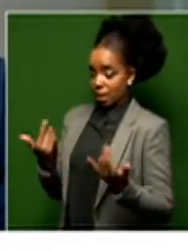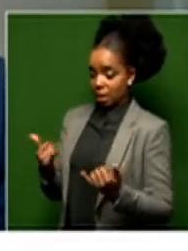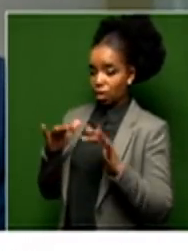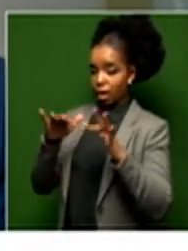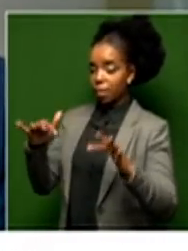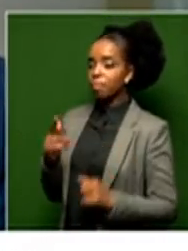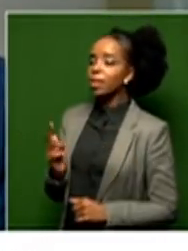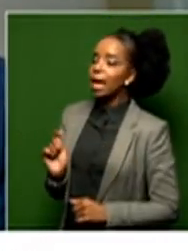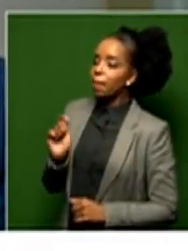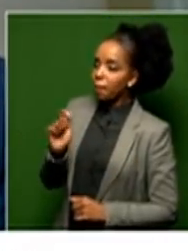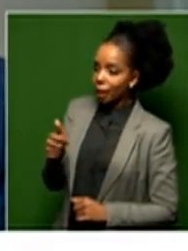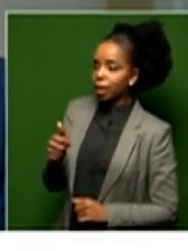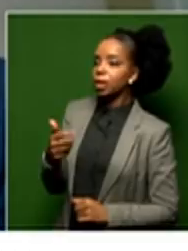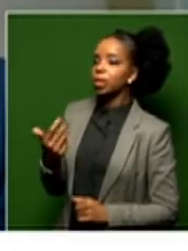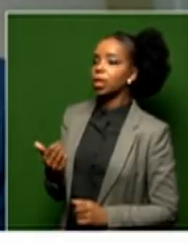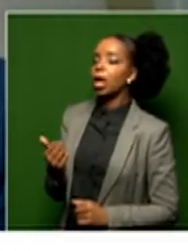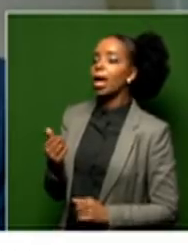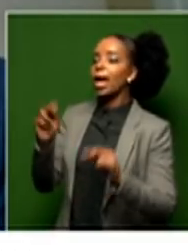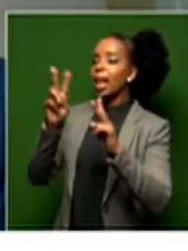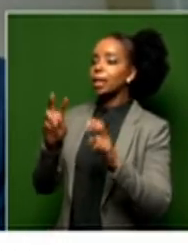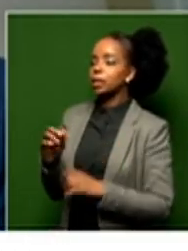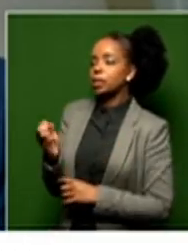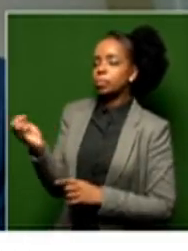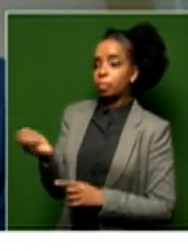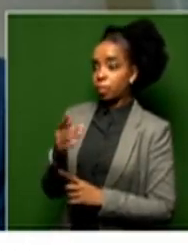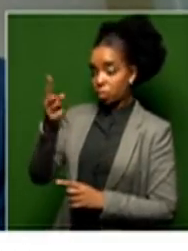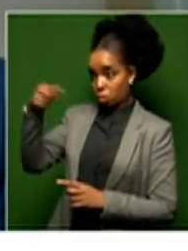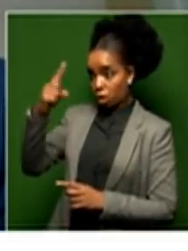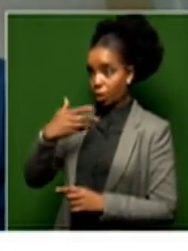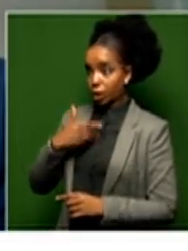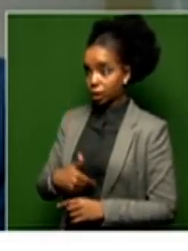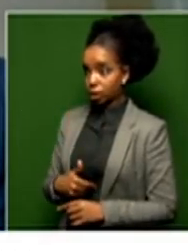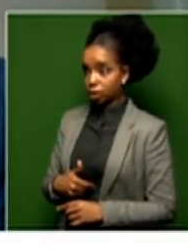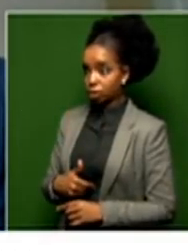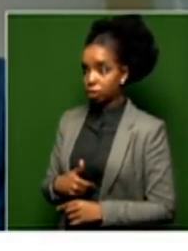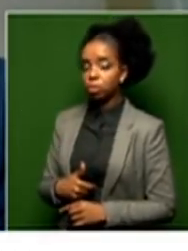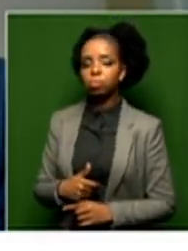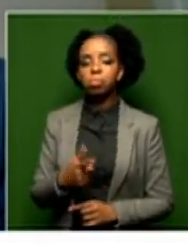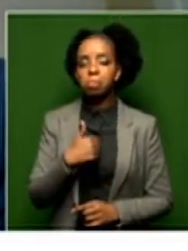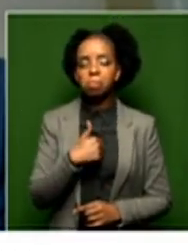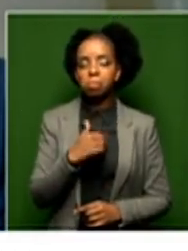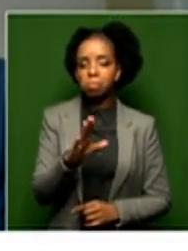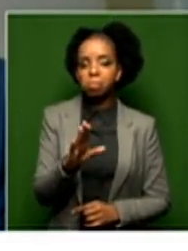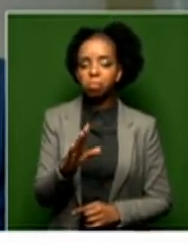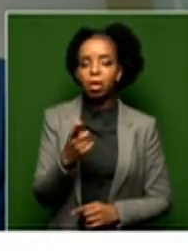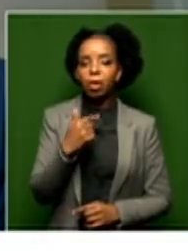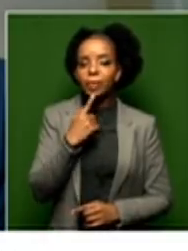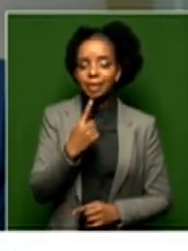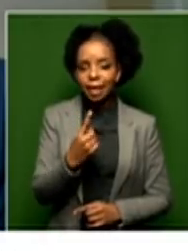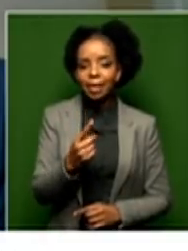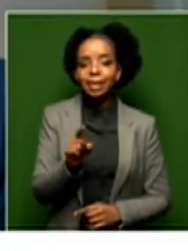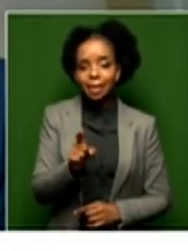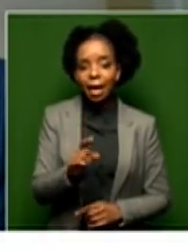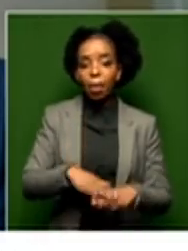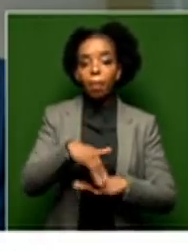electricity from IPPs. Is that correct? No, I wouldn't say they're paying more than they should. They're paying the